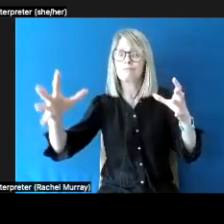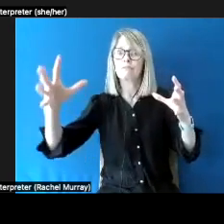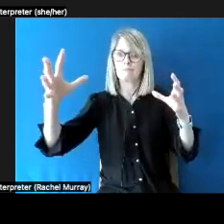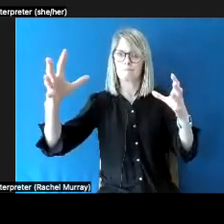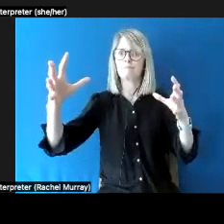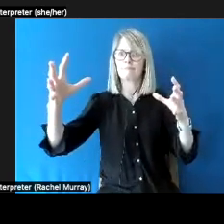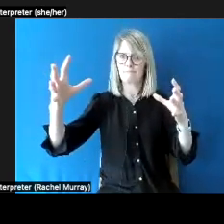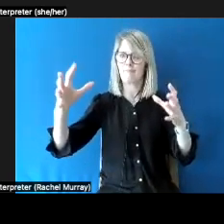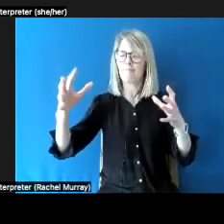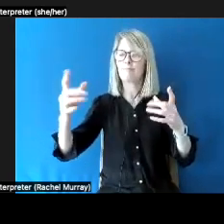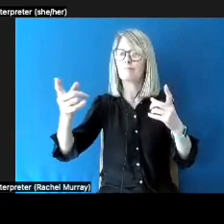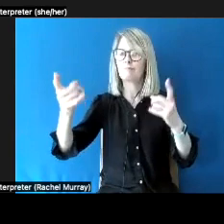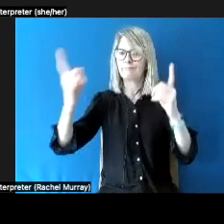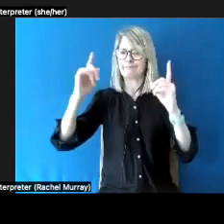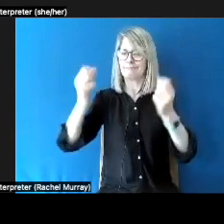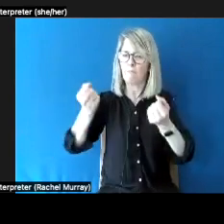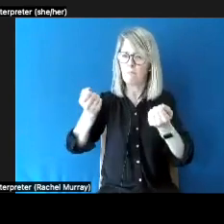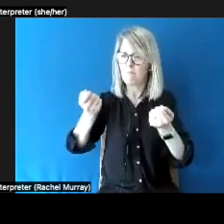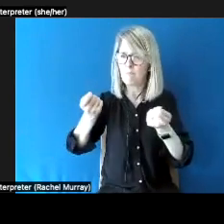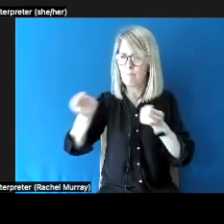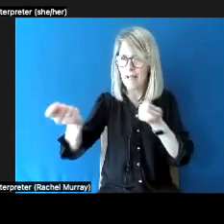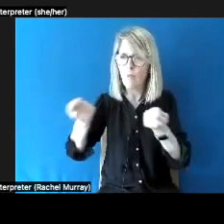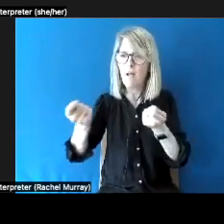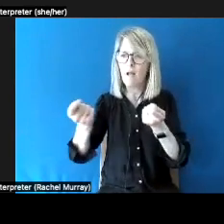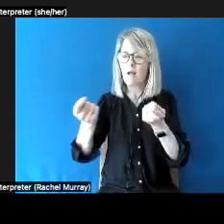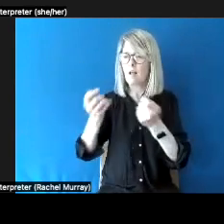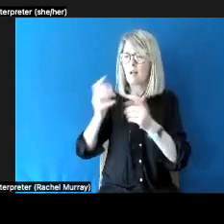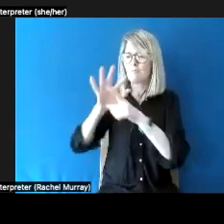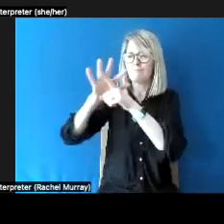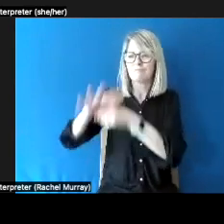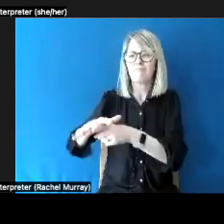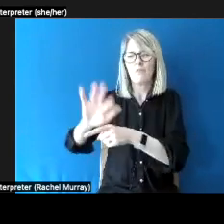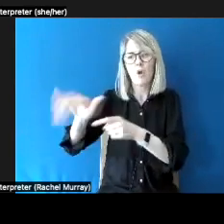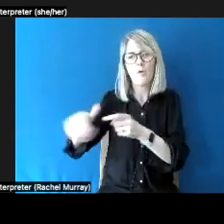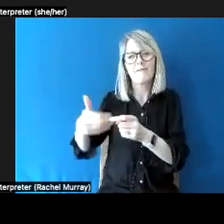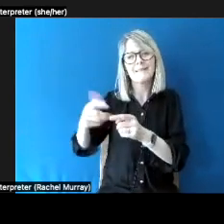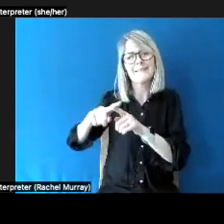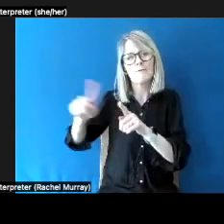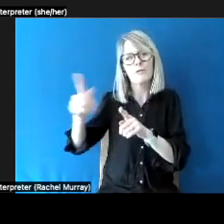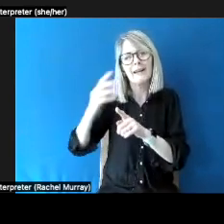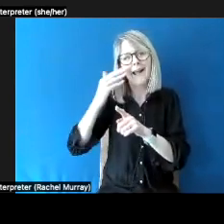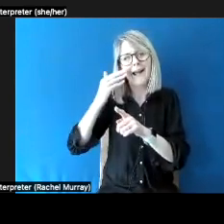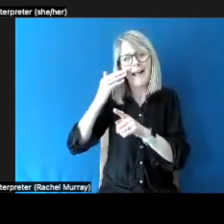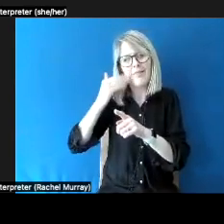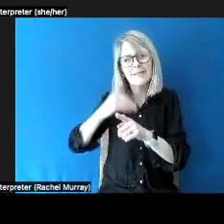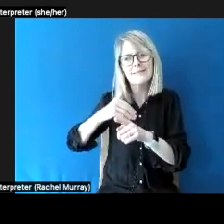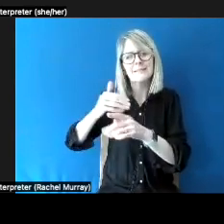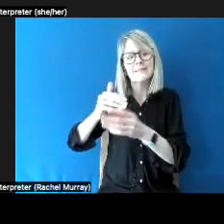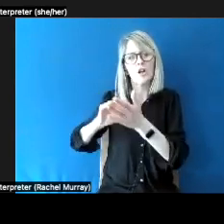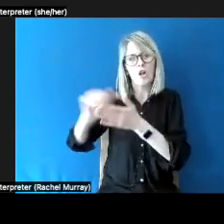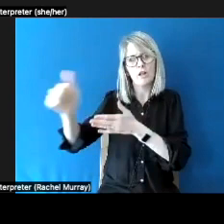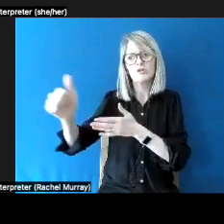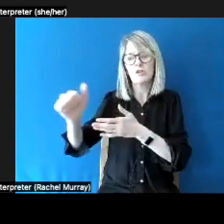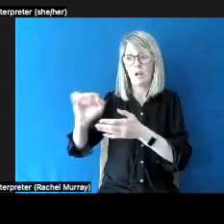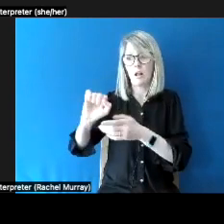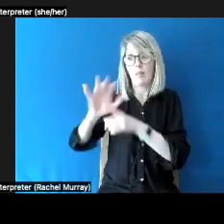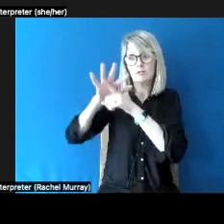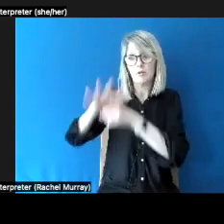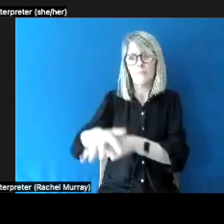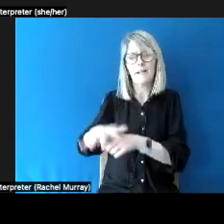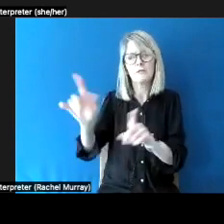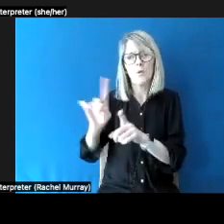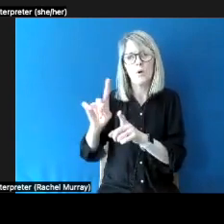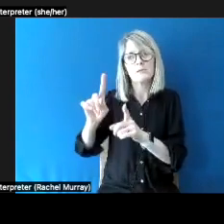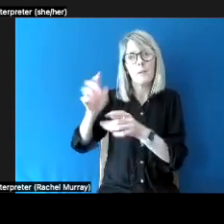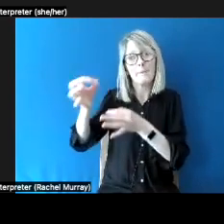race, ethnicity, and culture, where this domination is political and economic. And the